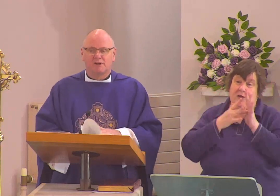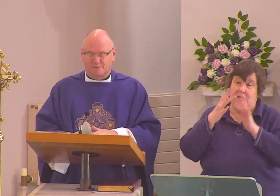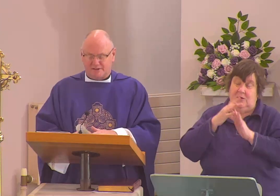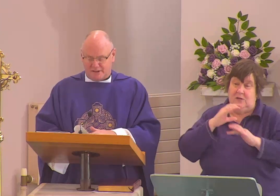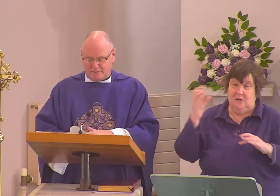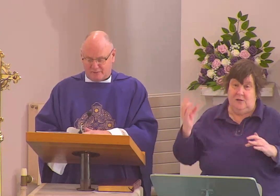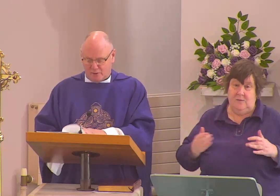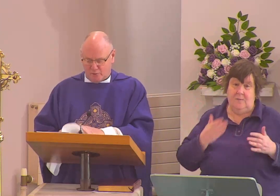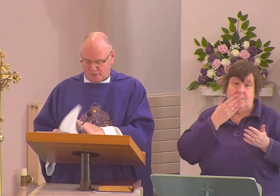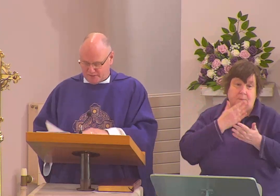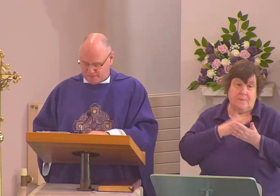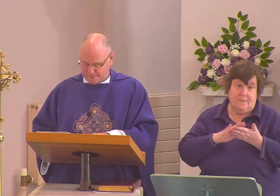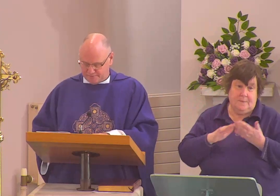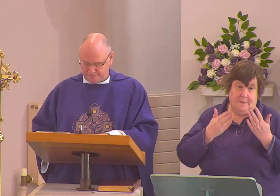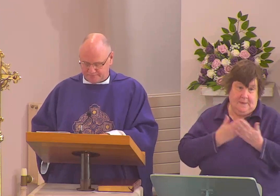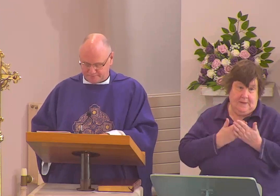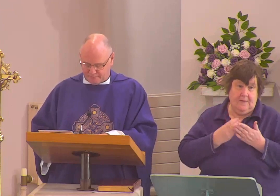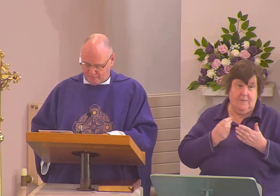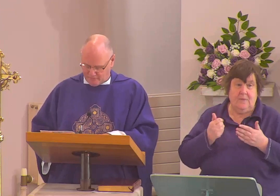Please be seated for a few moments.